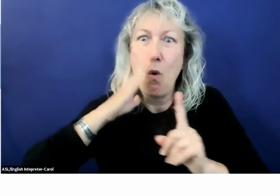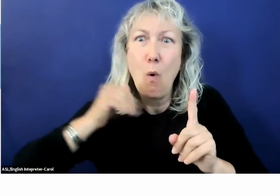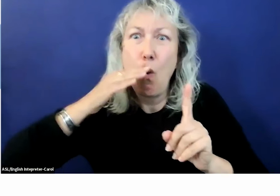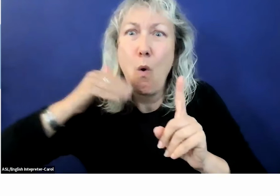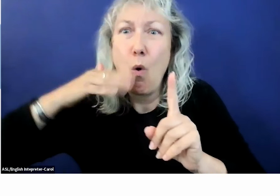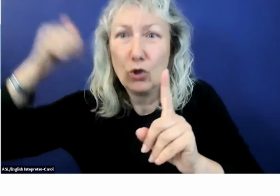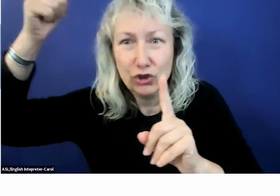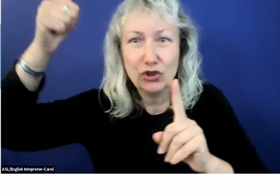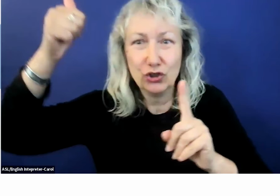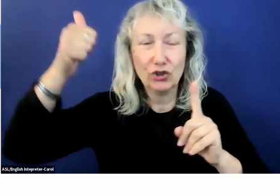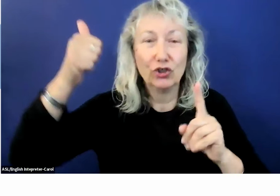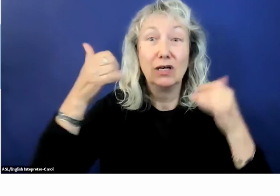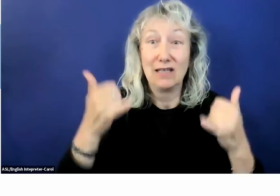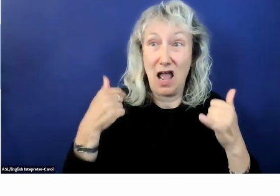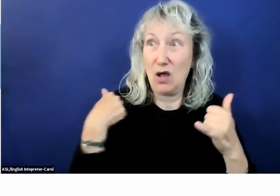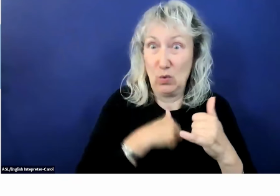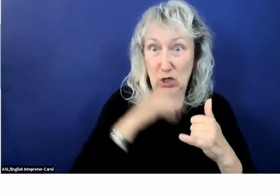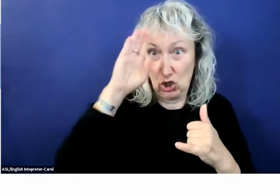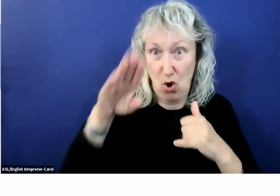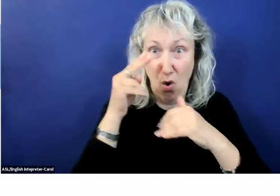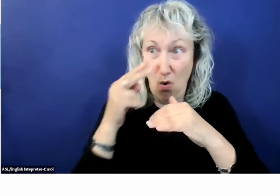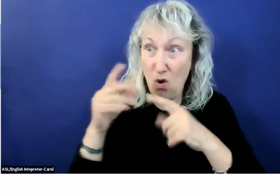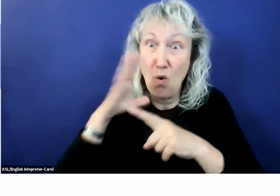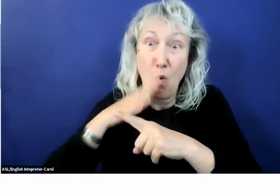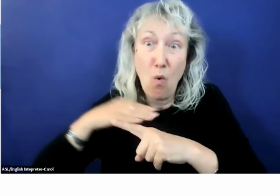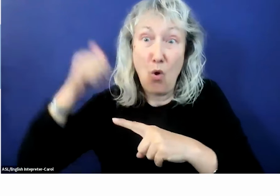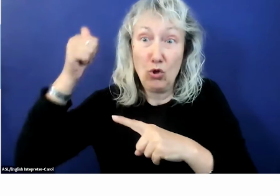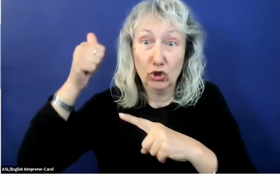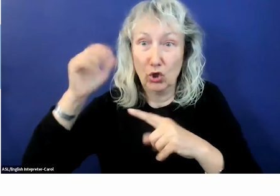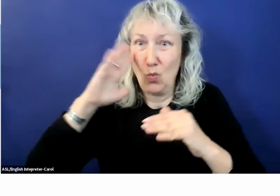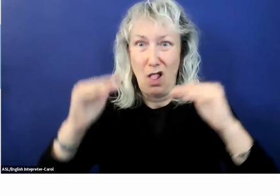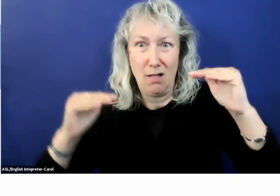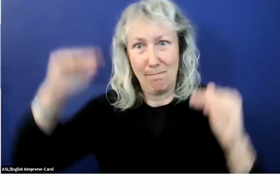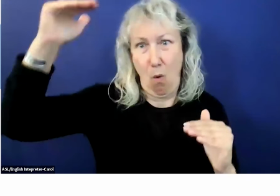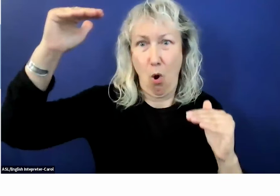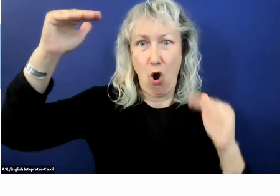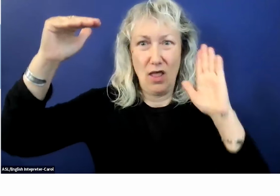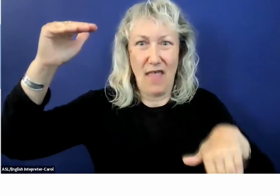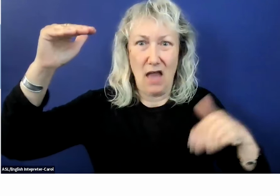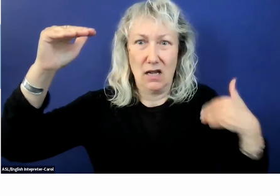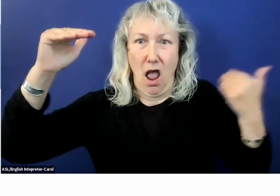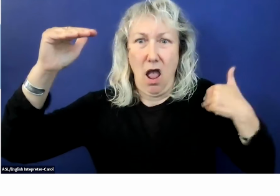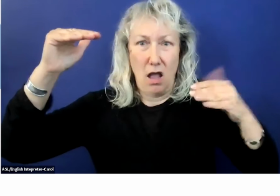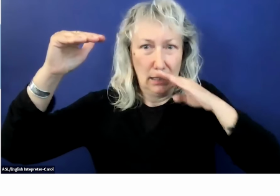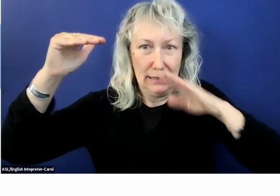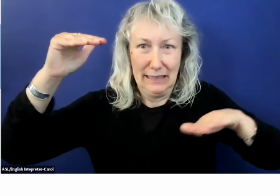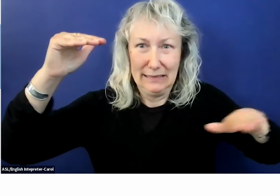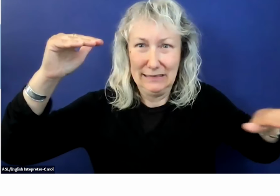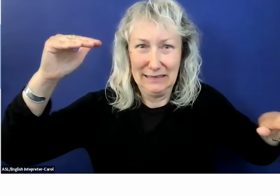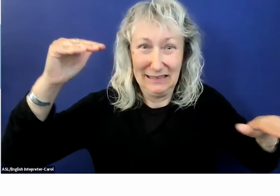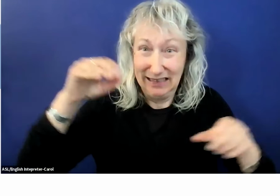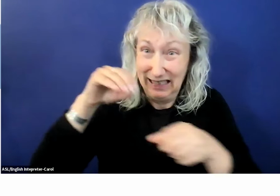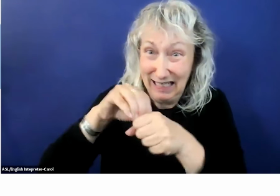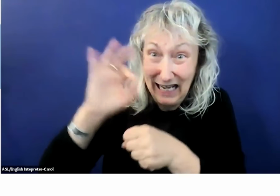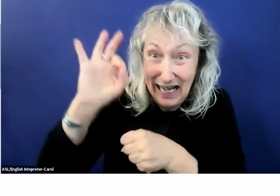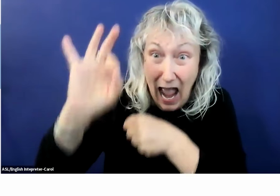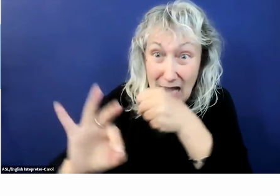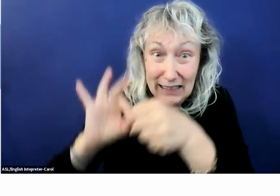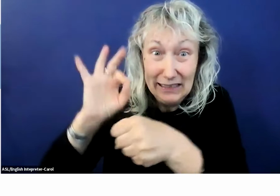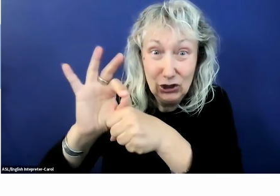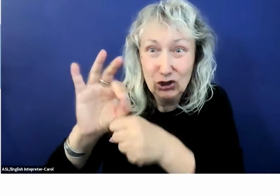history, older adults are projected to outnumber children by 2034. That's just 9 years from now.